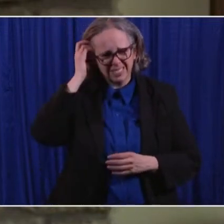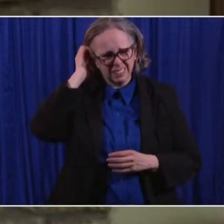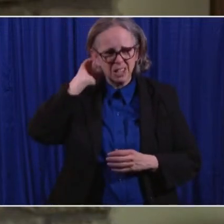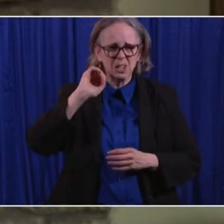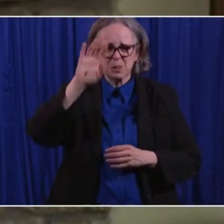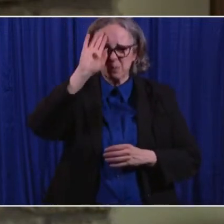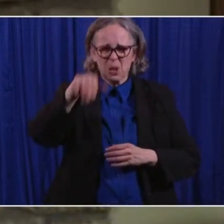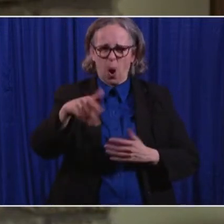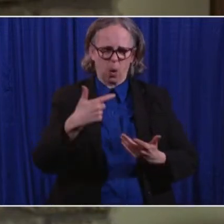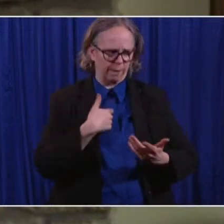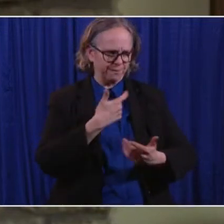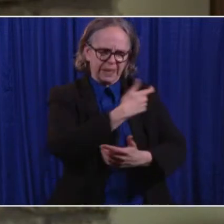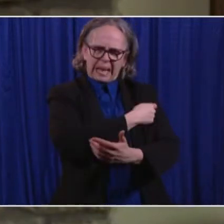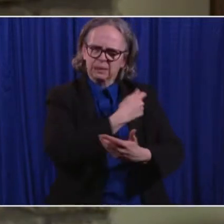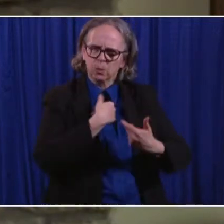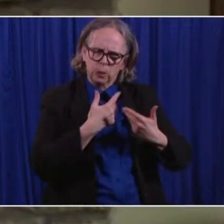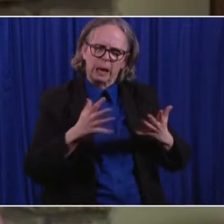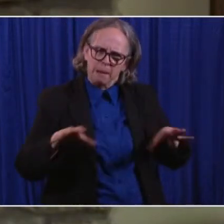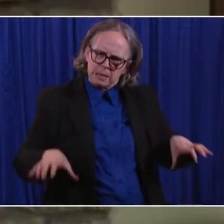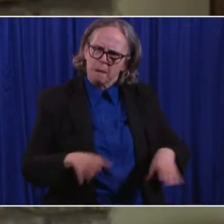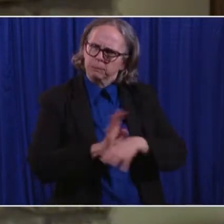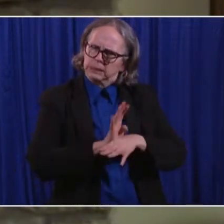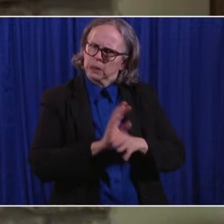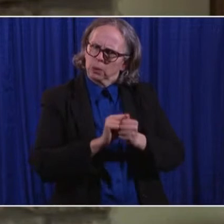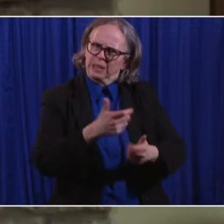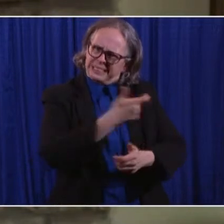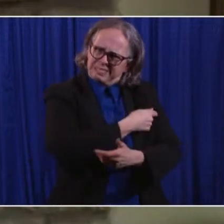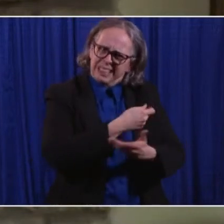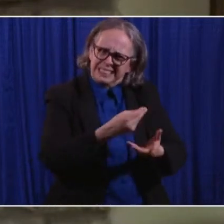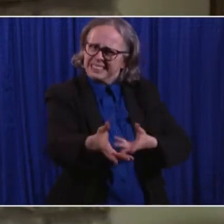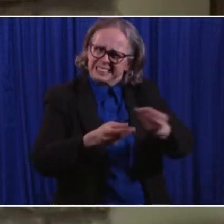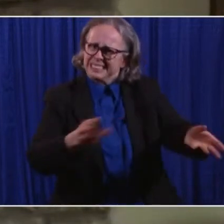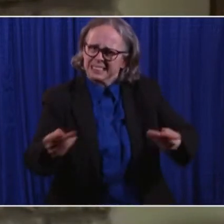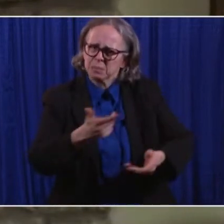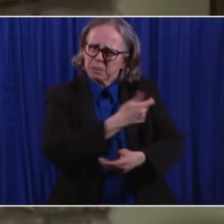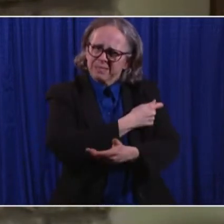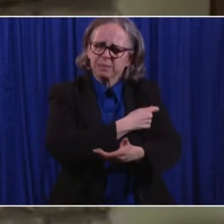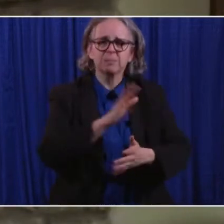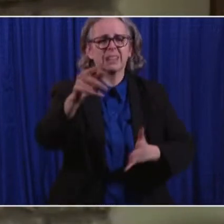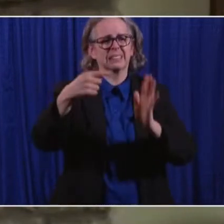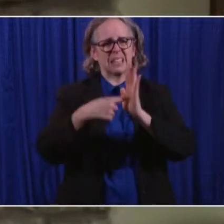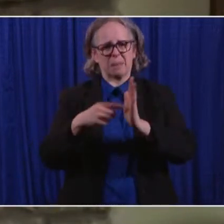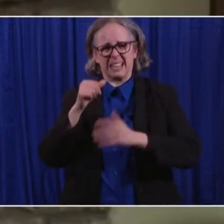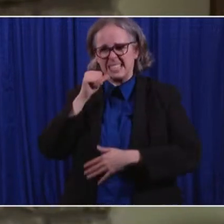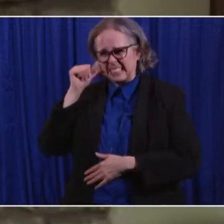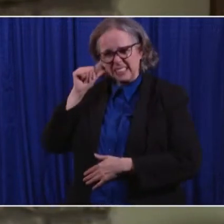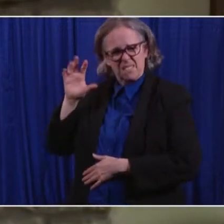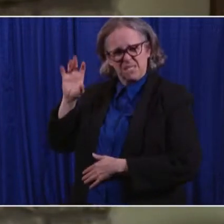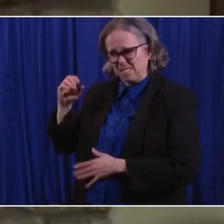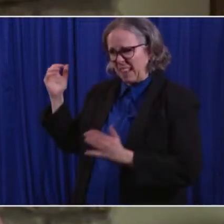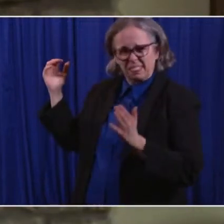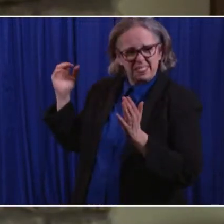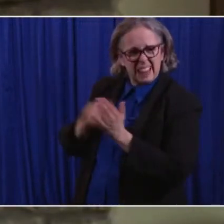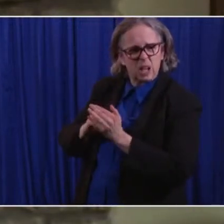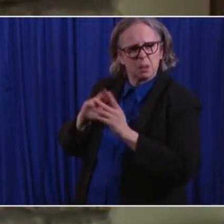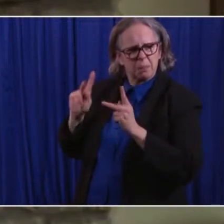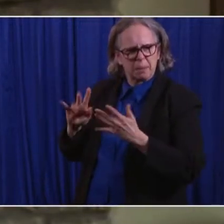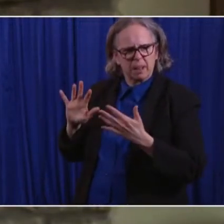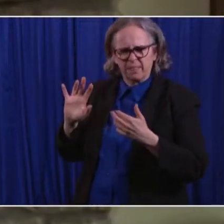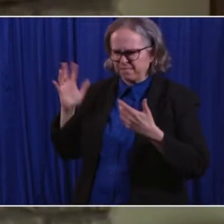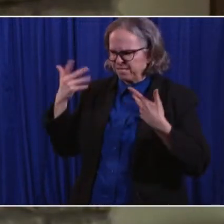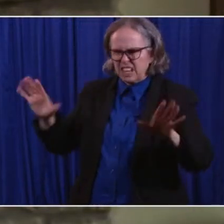very quickly. Yesterday was over 50,000 people, first doses. So all of those